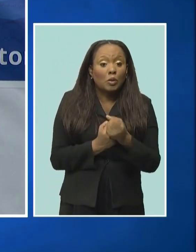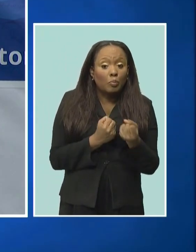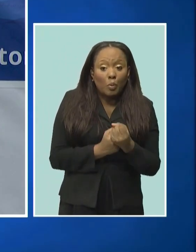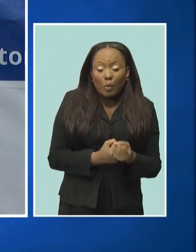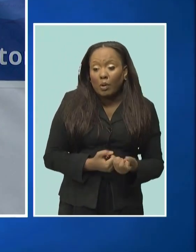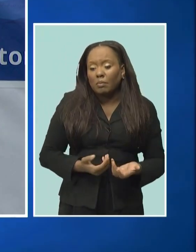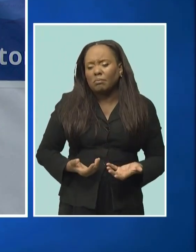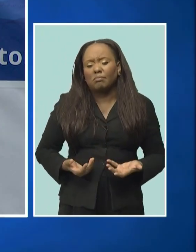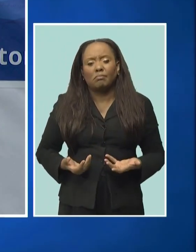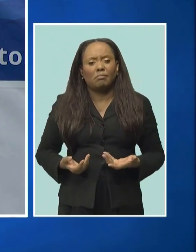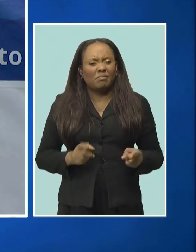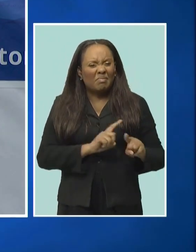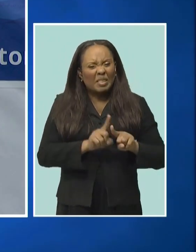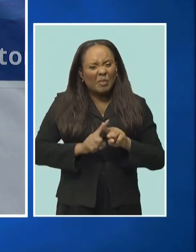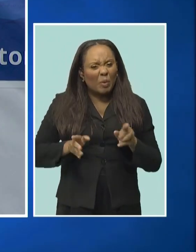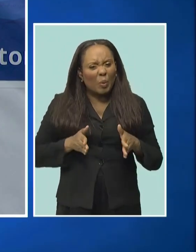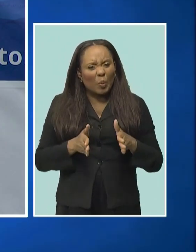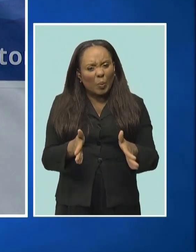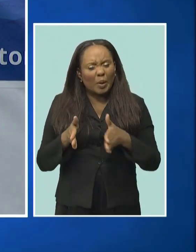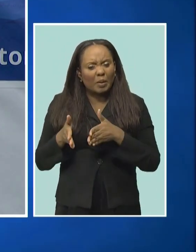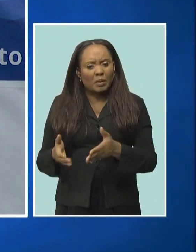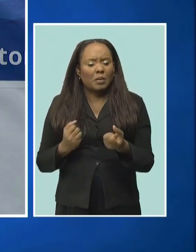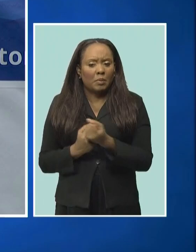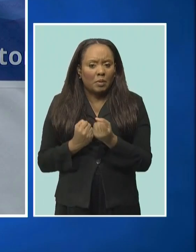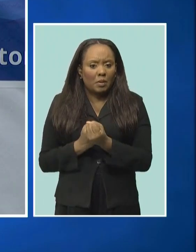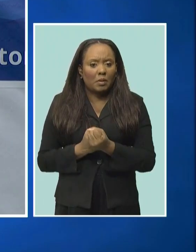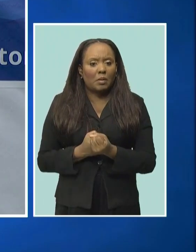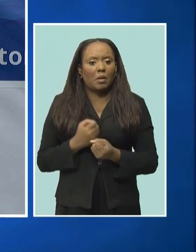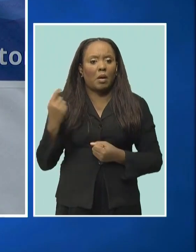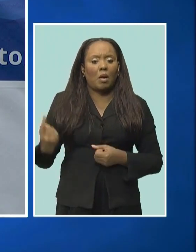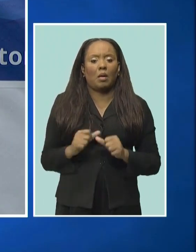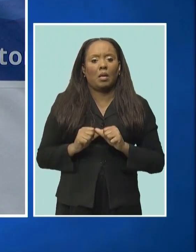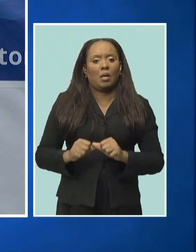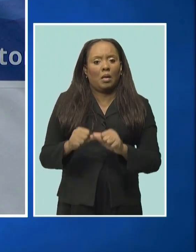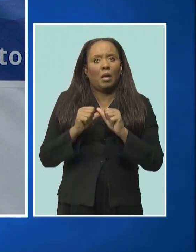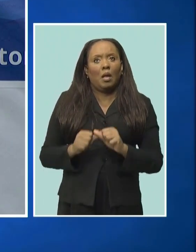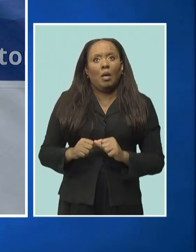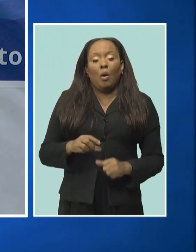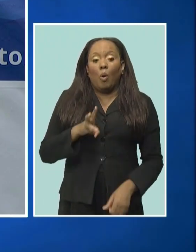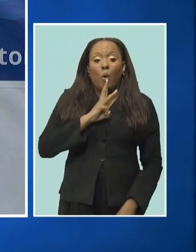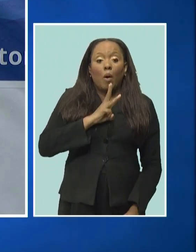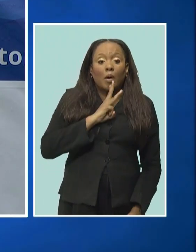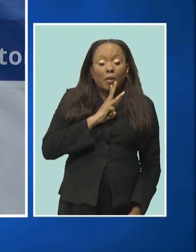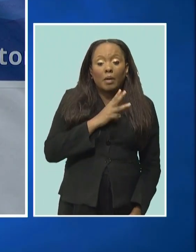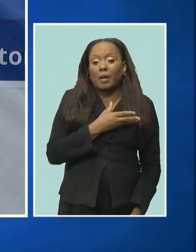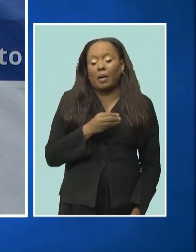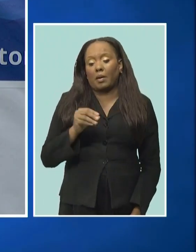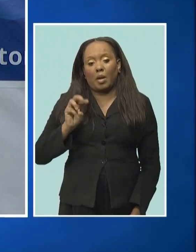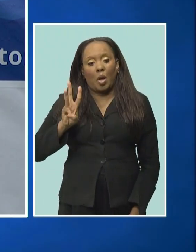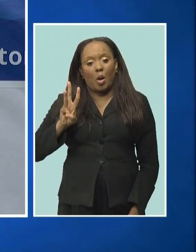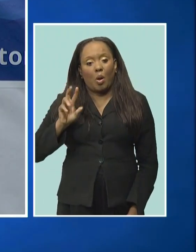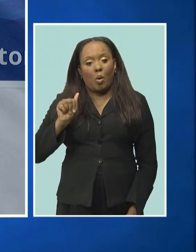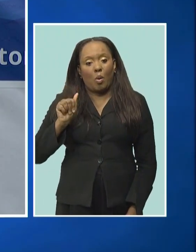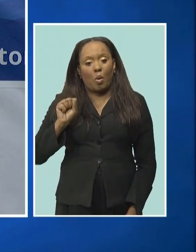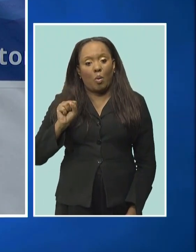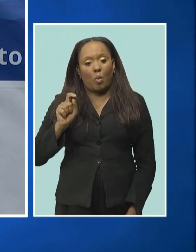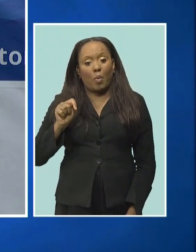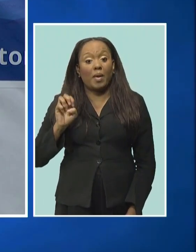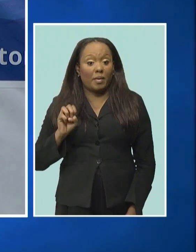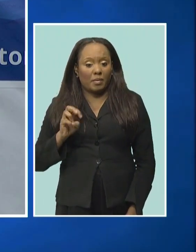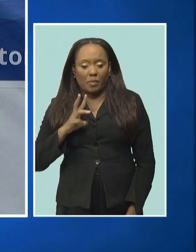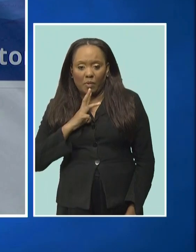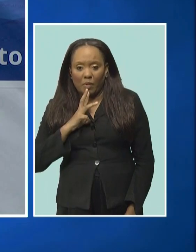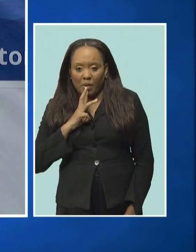there's clear evidence of consistent cooperation between the water and wastewater establishments and other agencies